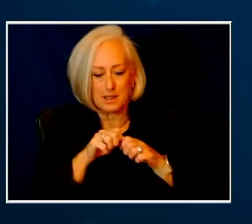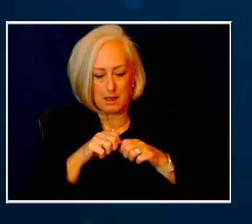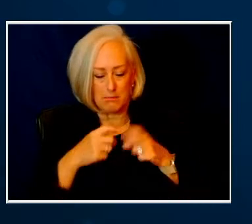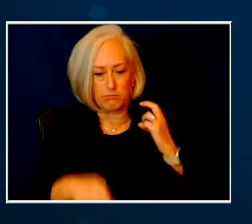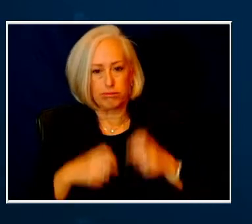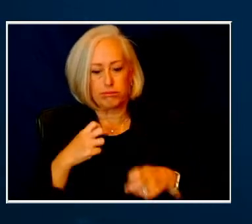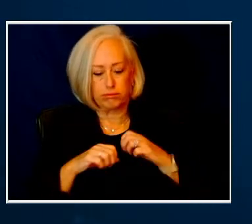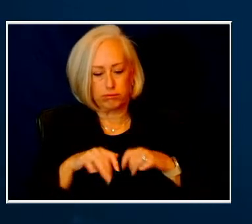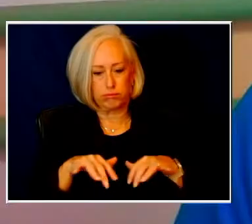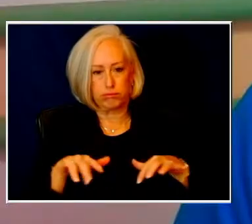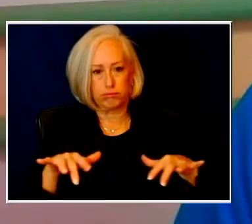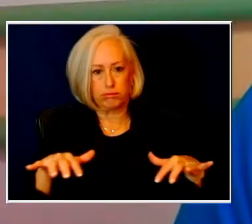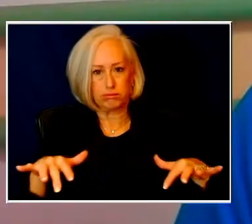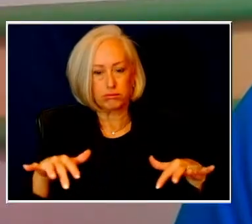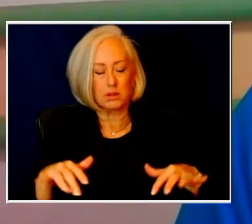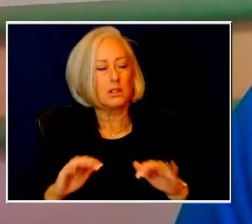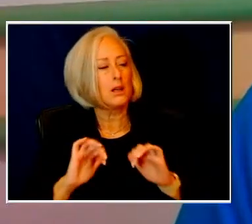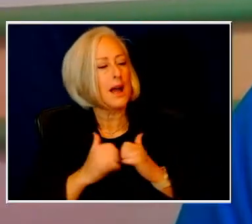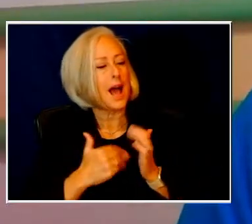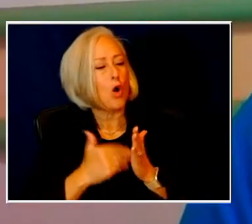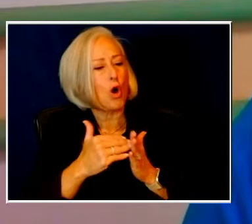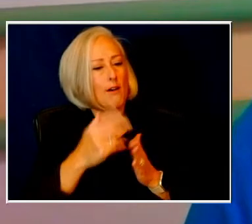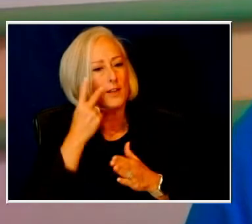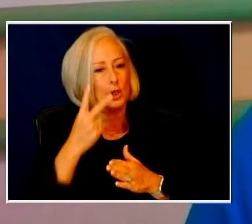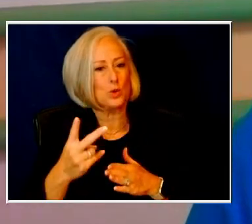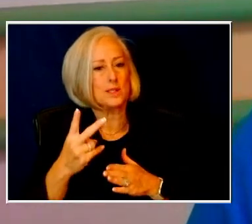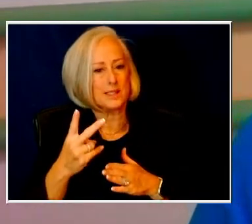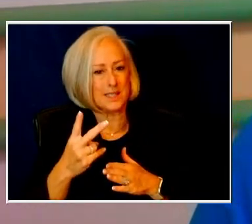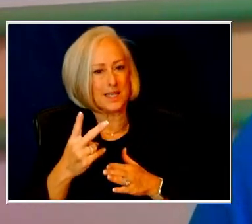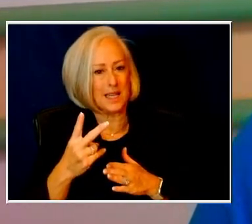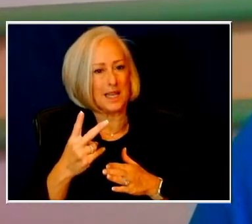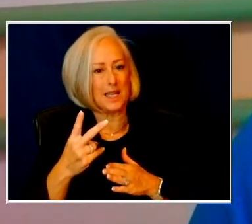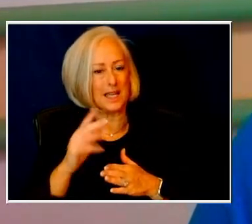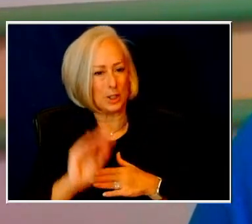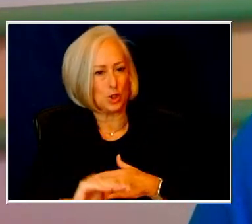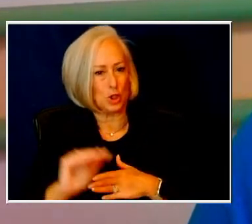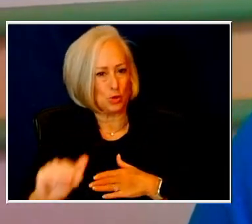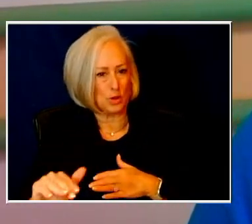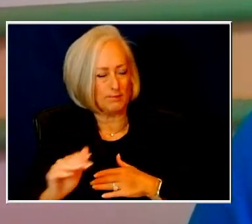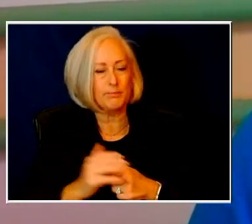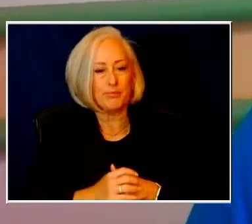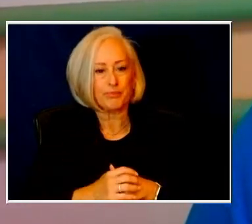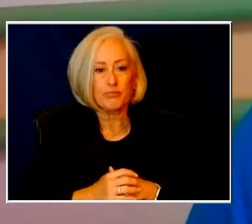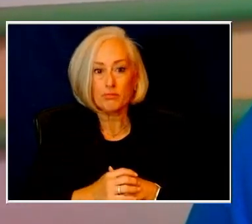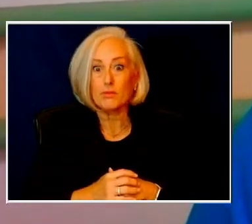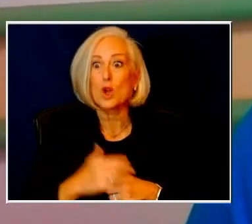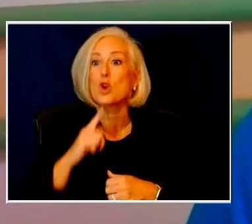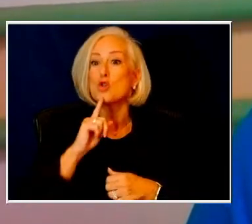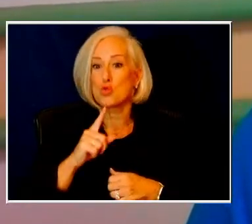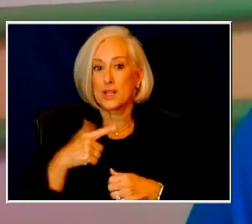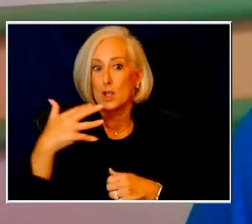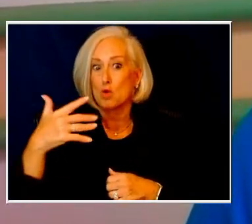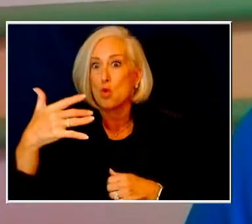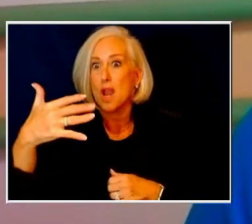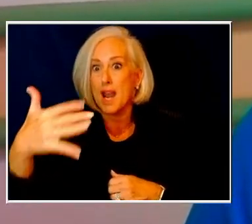Well, I mean, it's rare. It's a rare type of tumor. It's even more rare where she had